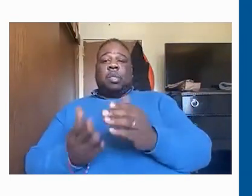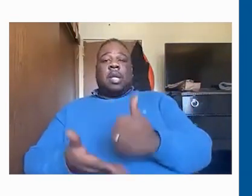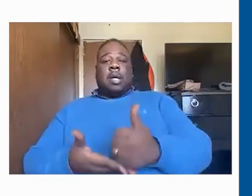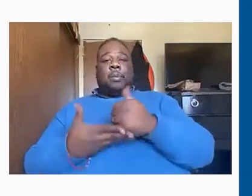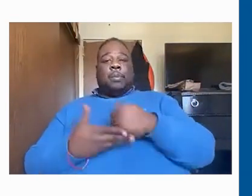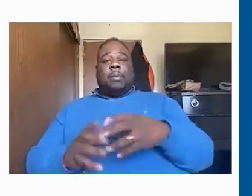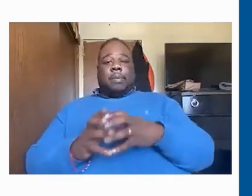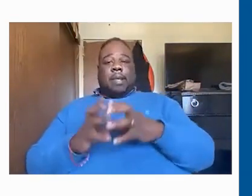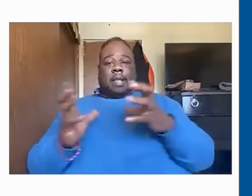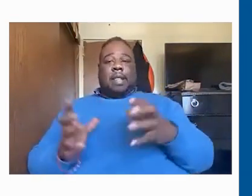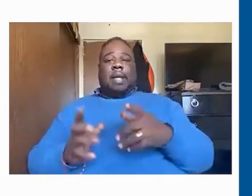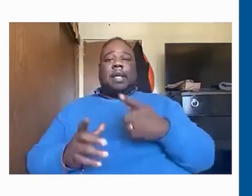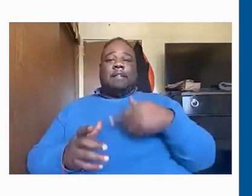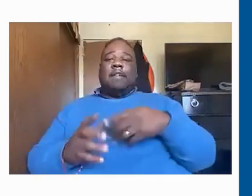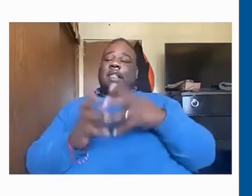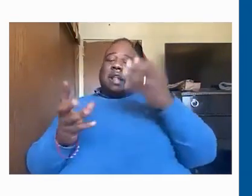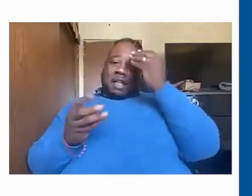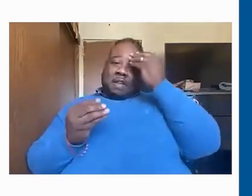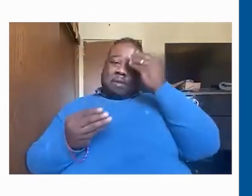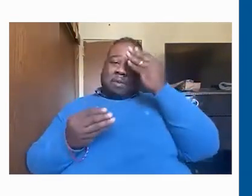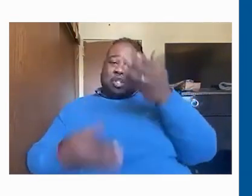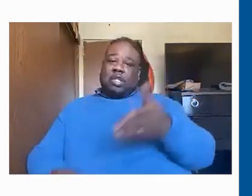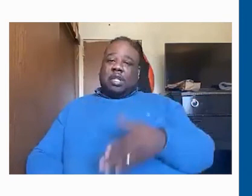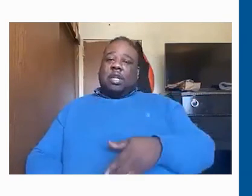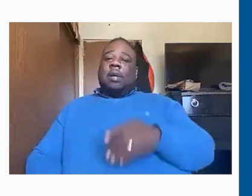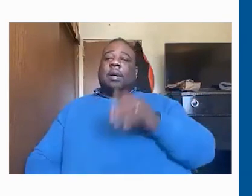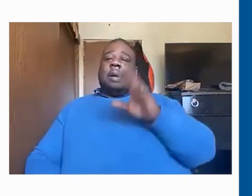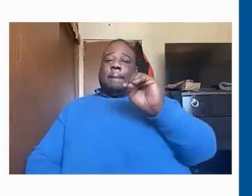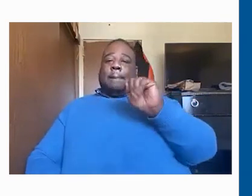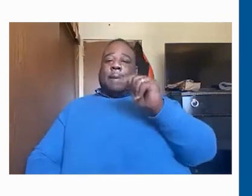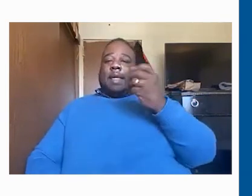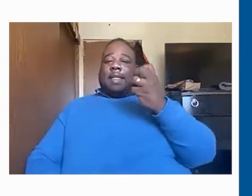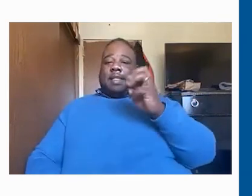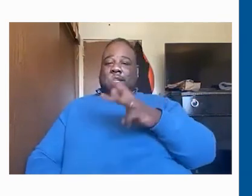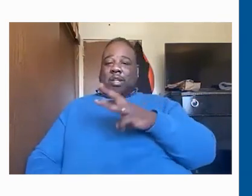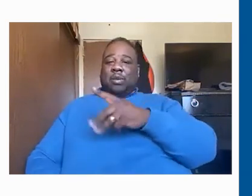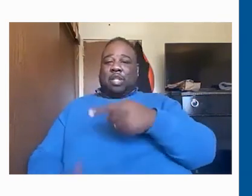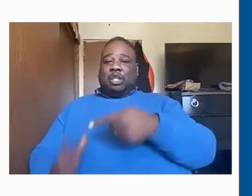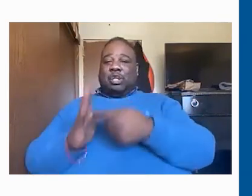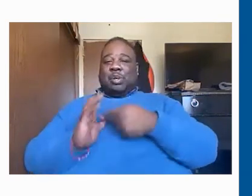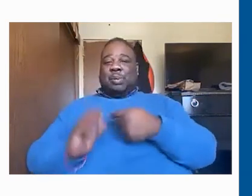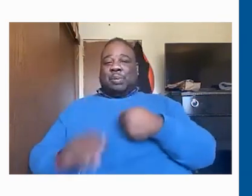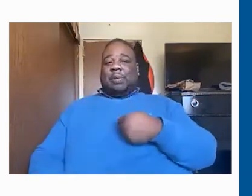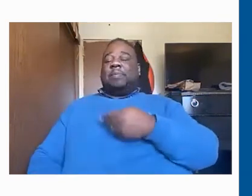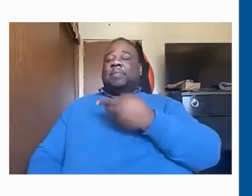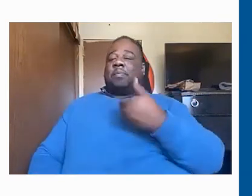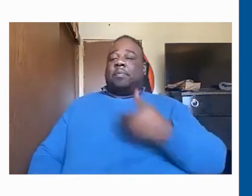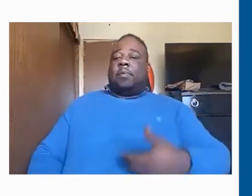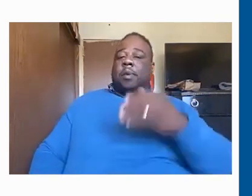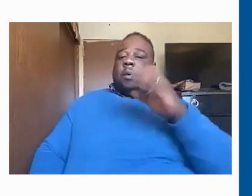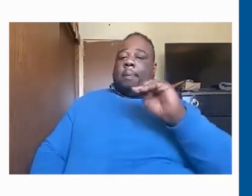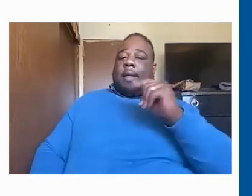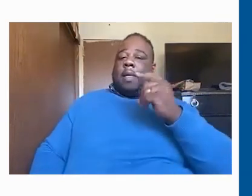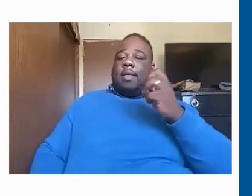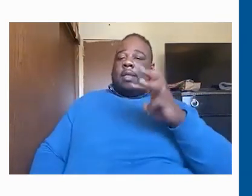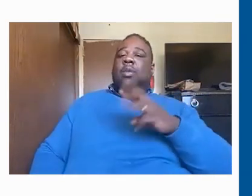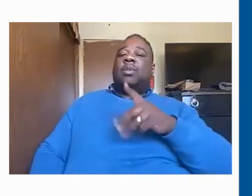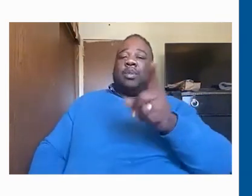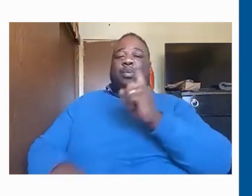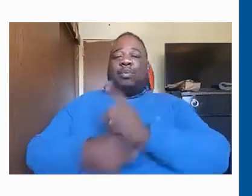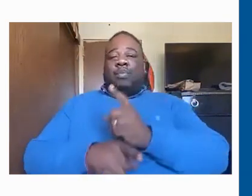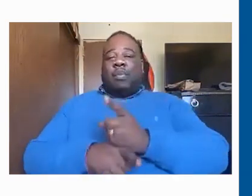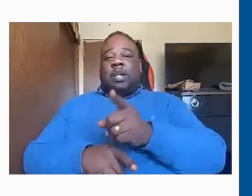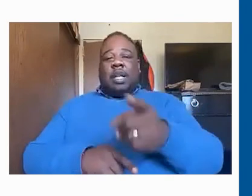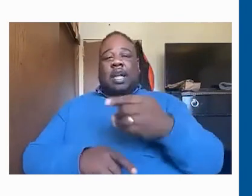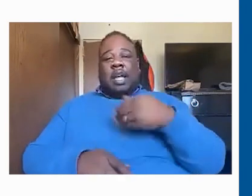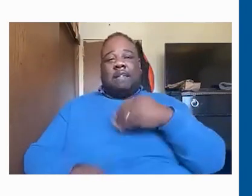was talking about. Yeah, so it's online. The booklet's online. There's also the map for the hurricane evacuation centers and the map for the